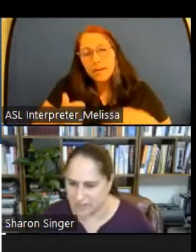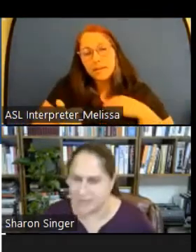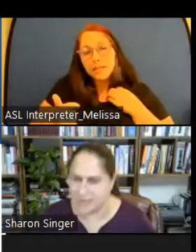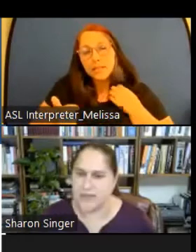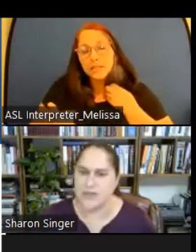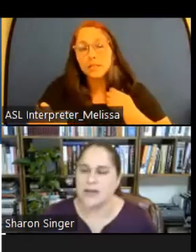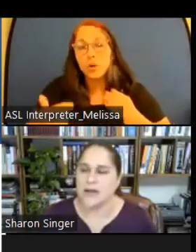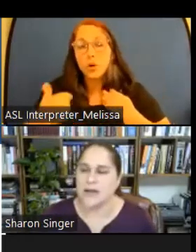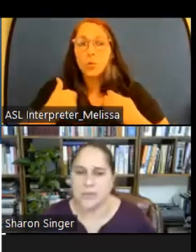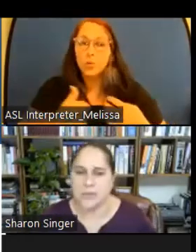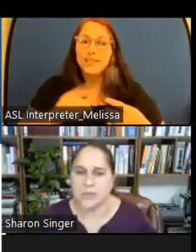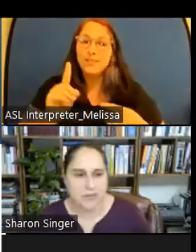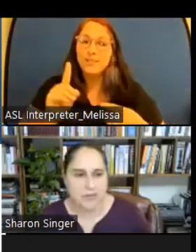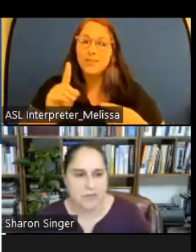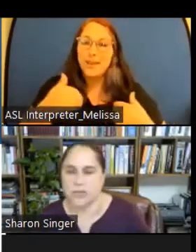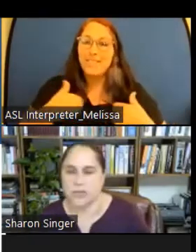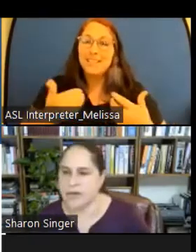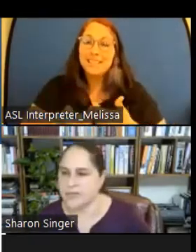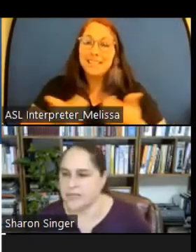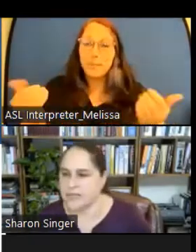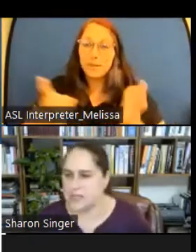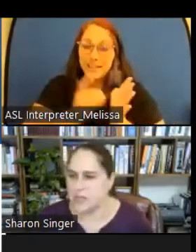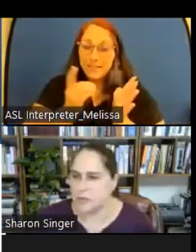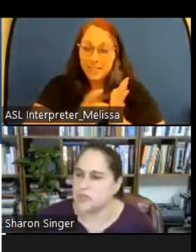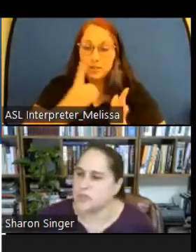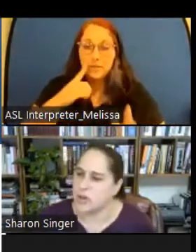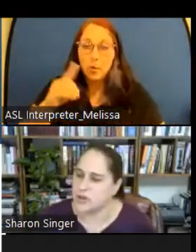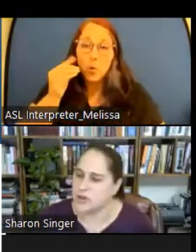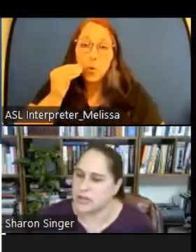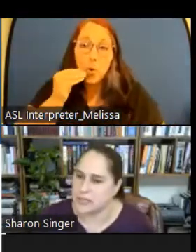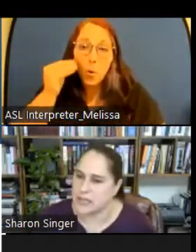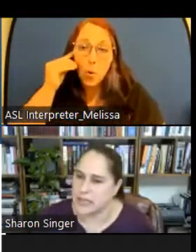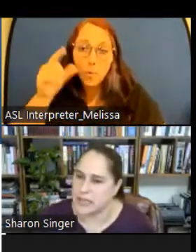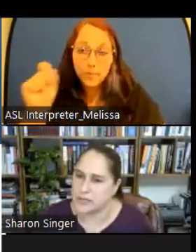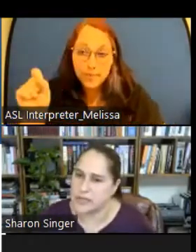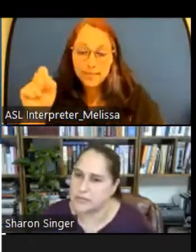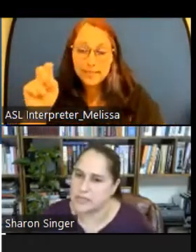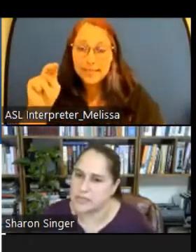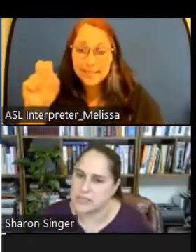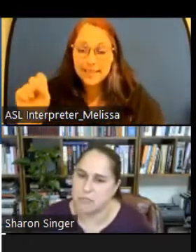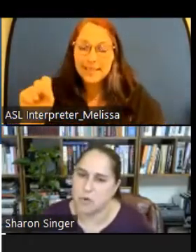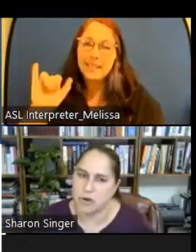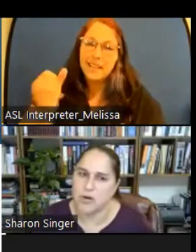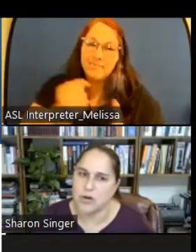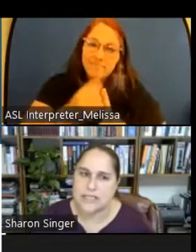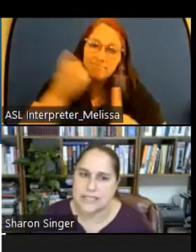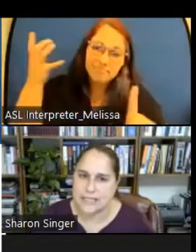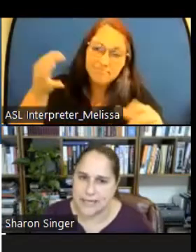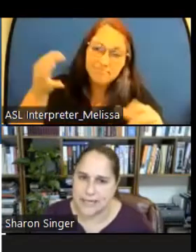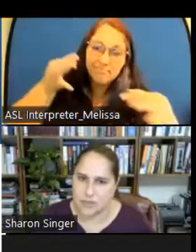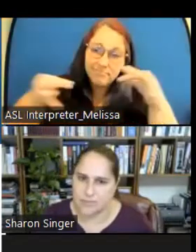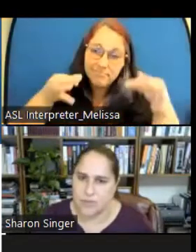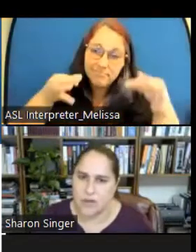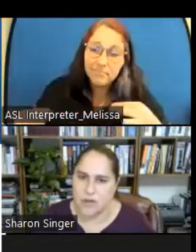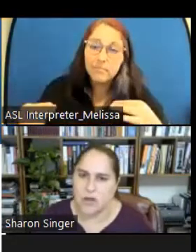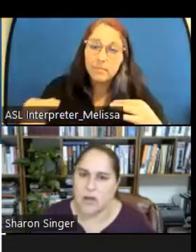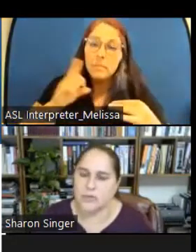rather lengthy, but I did put a lot of this in the notes, so when you get the slides, you'll be able to see more